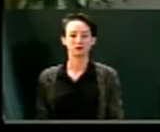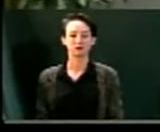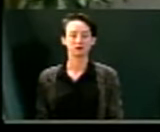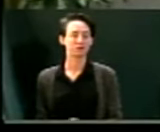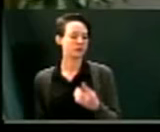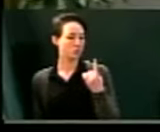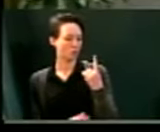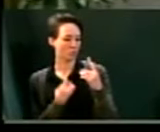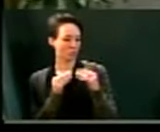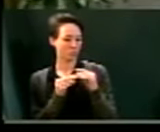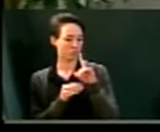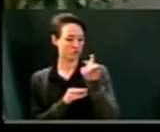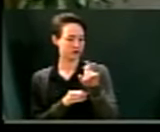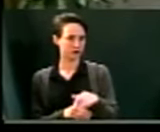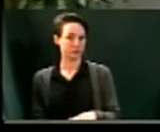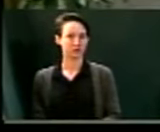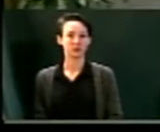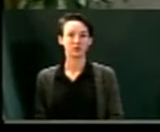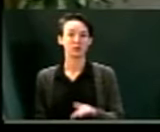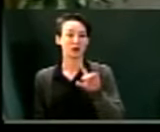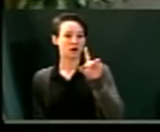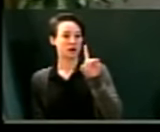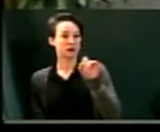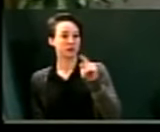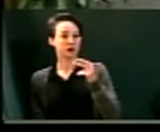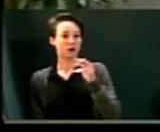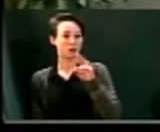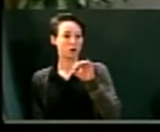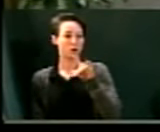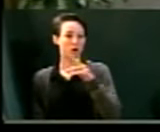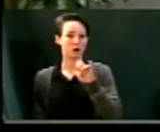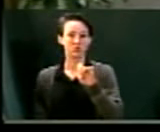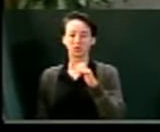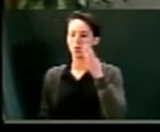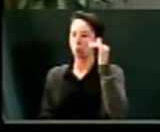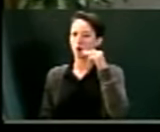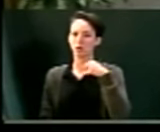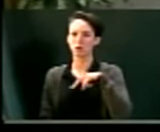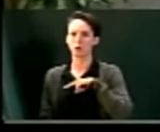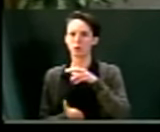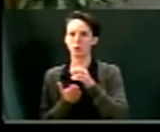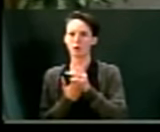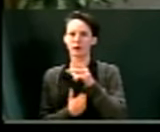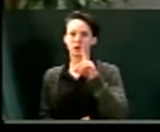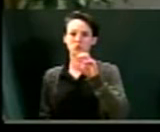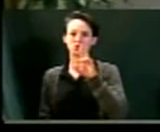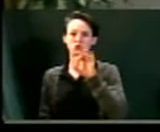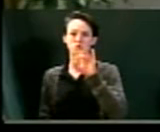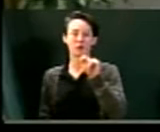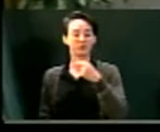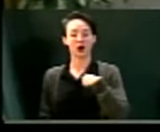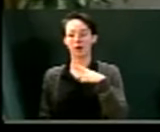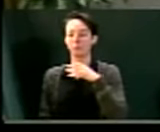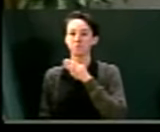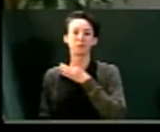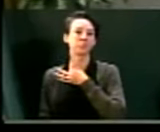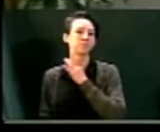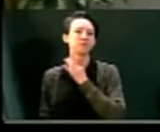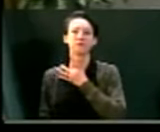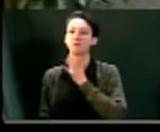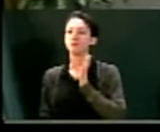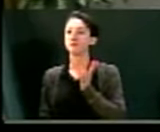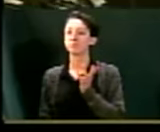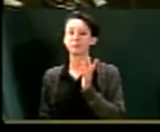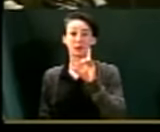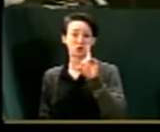question. Ms. Stethridge. Why are we approving a draft anyway? I'm just asking. I mean,